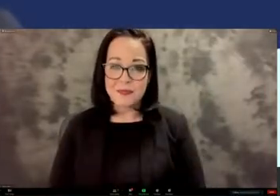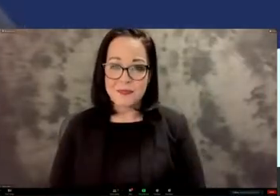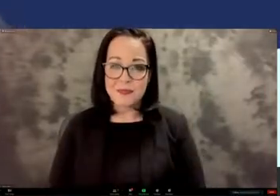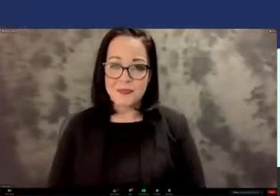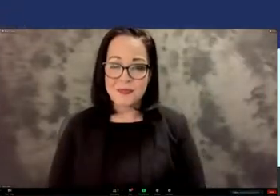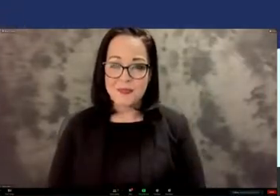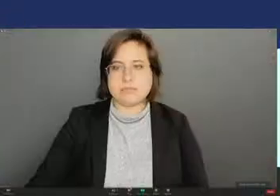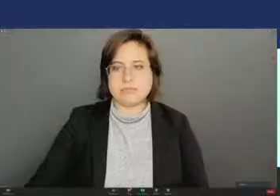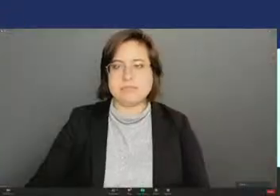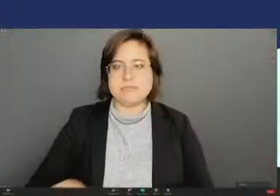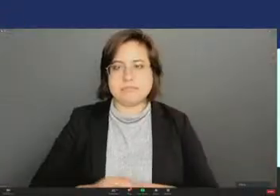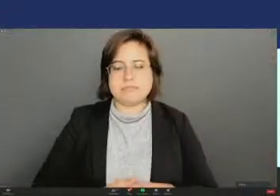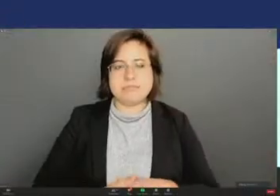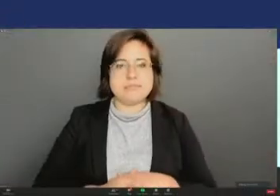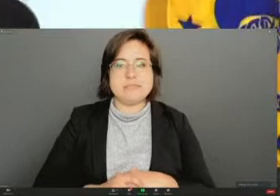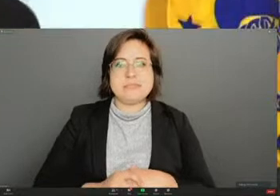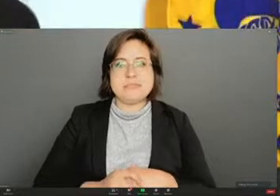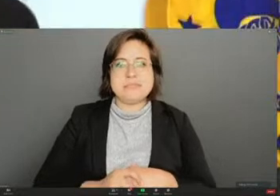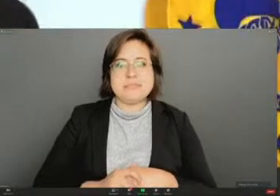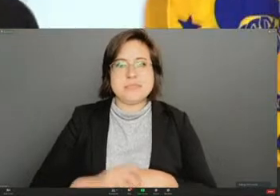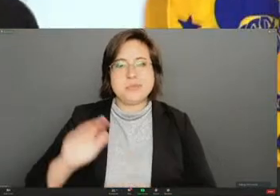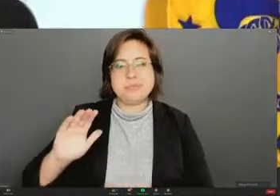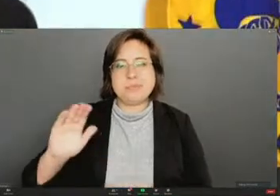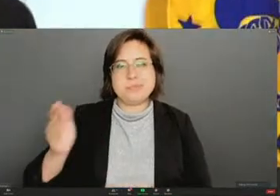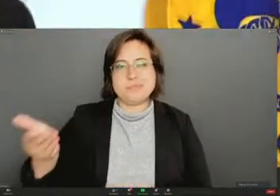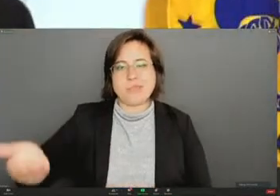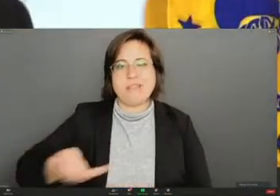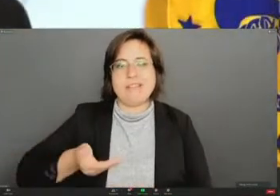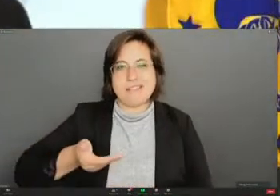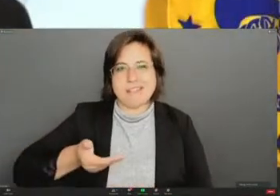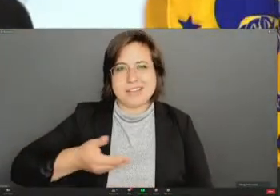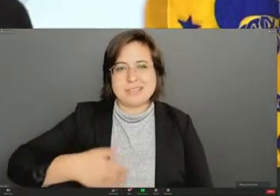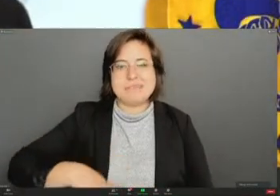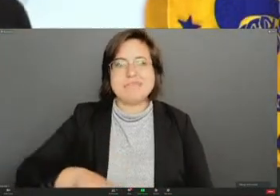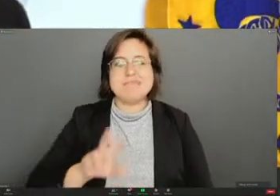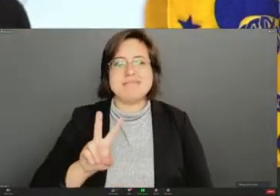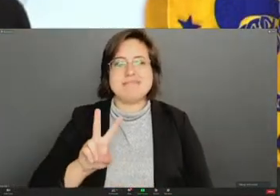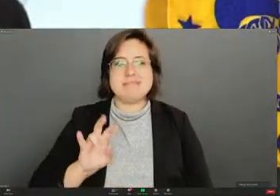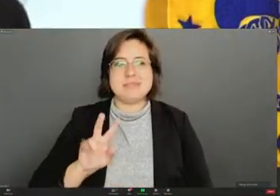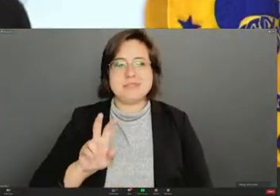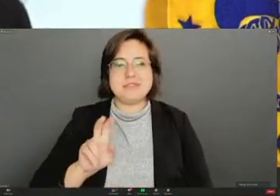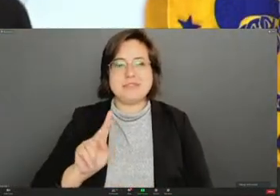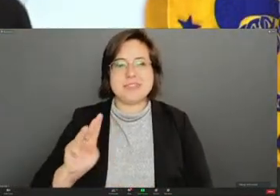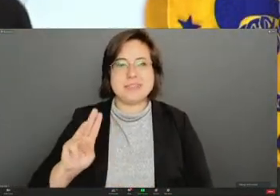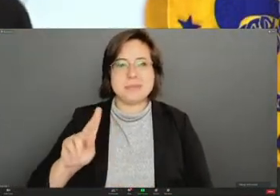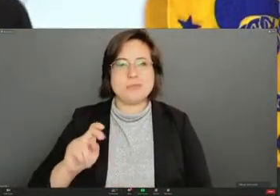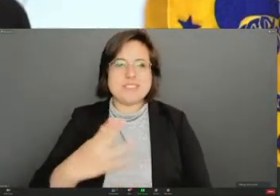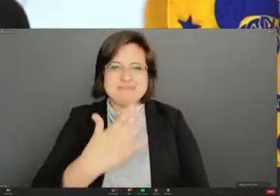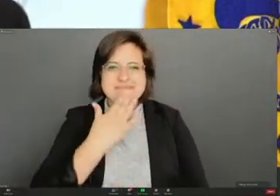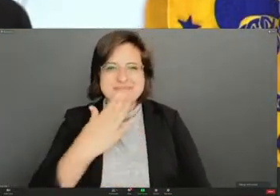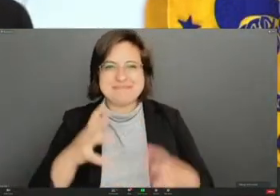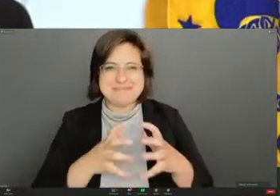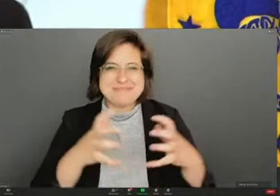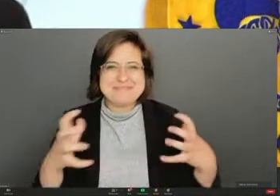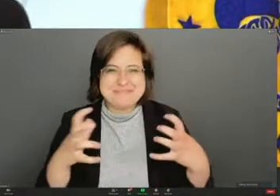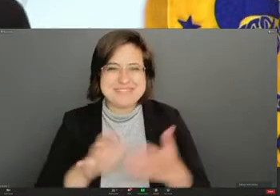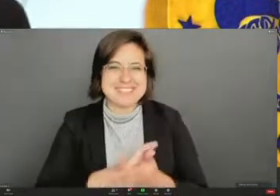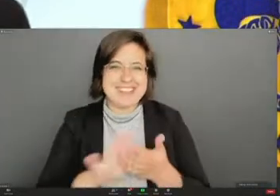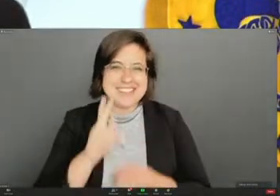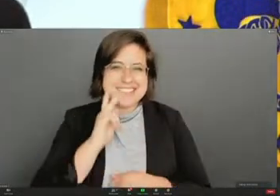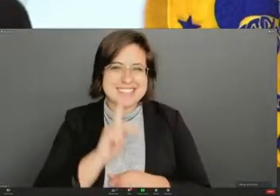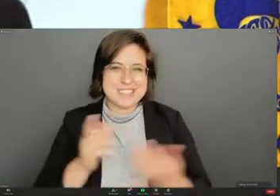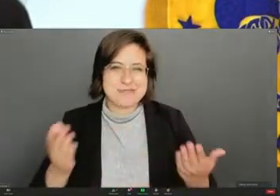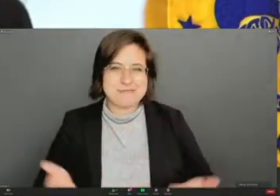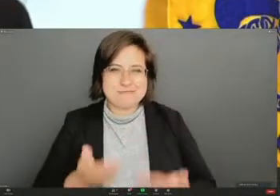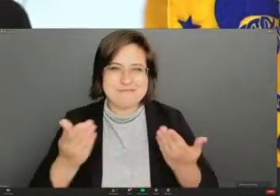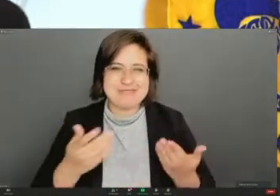So welcome. Thank you so much, Marcella. It's so good to see you here, and I'm grateful for the opportunity to be here with